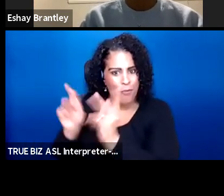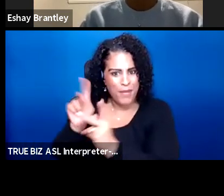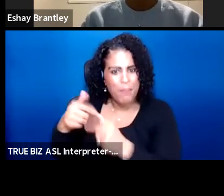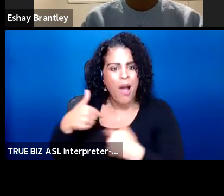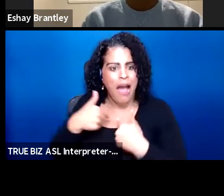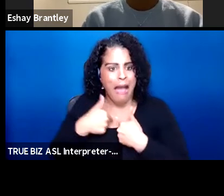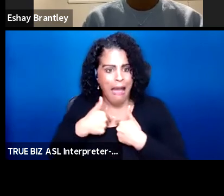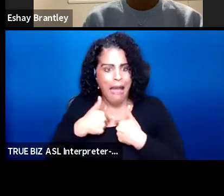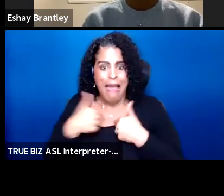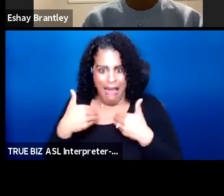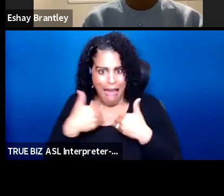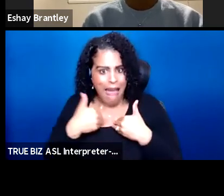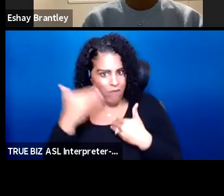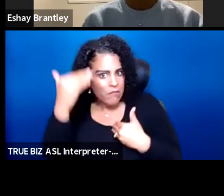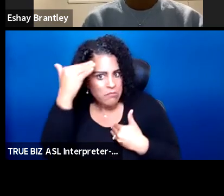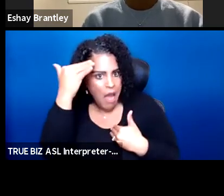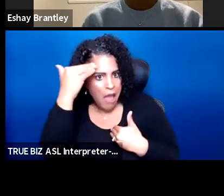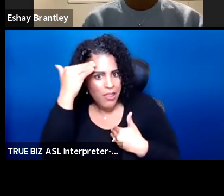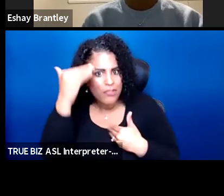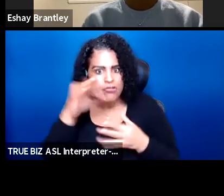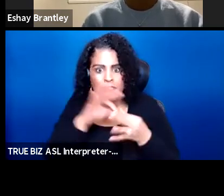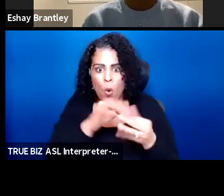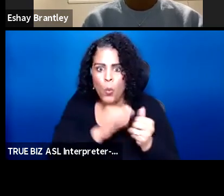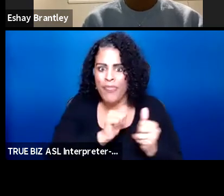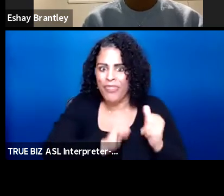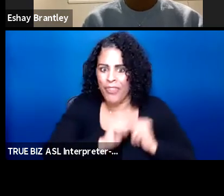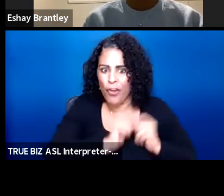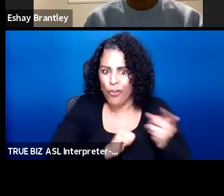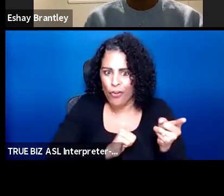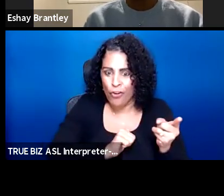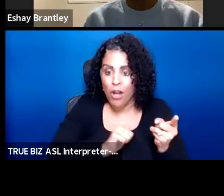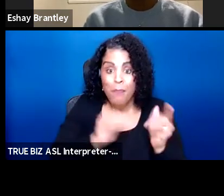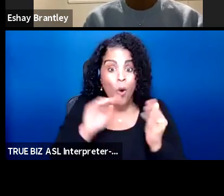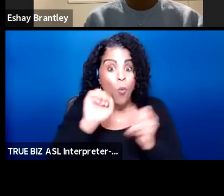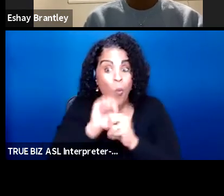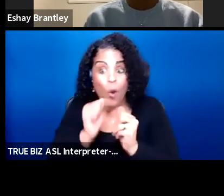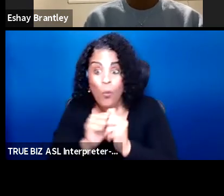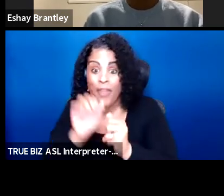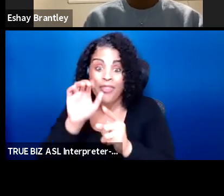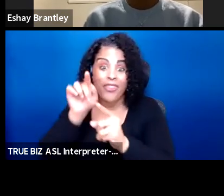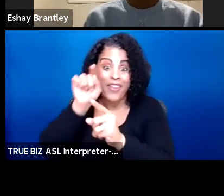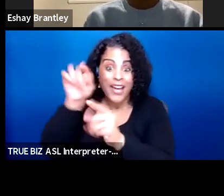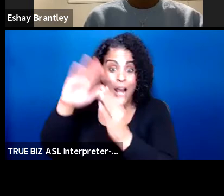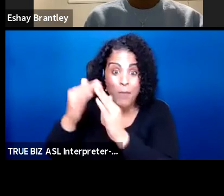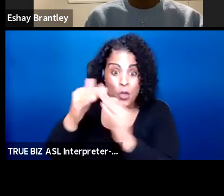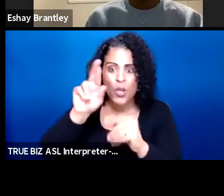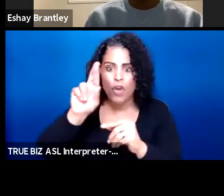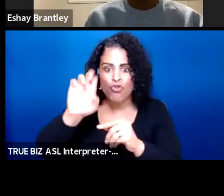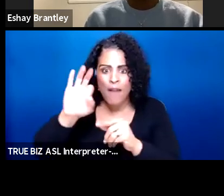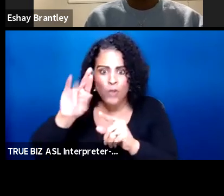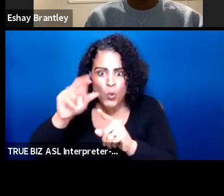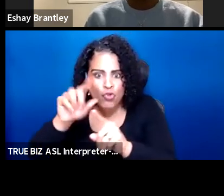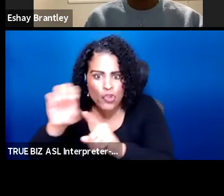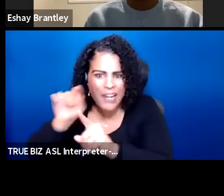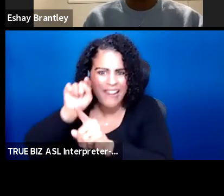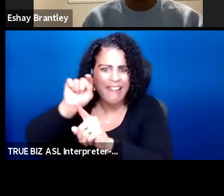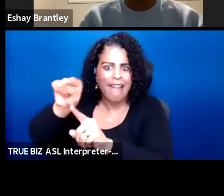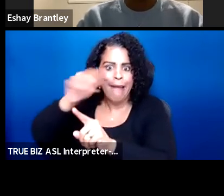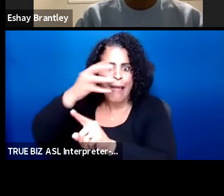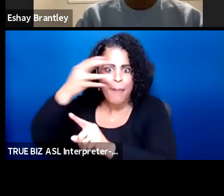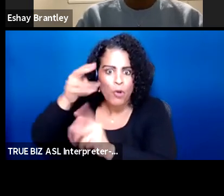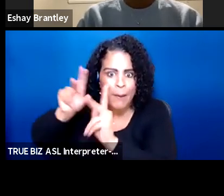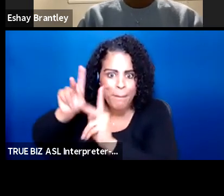a certain amount of knowledge in terms of theater. But when we work with communities, refugees and immigrants that we work with, they, as Malick said,